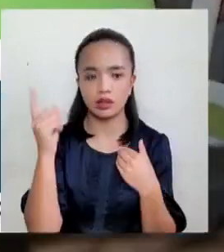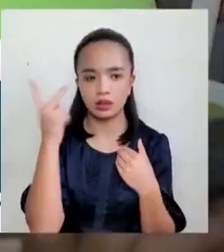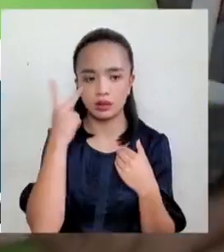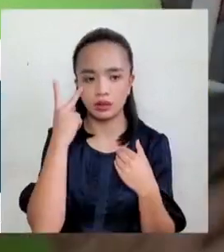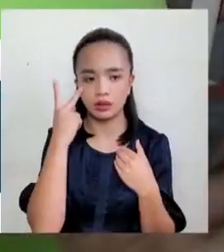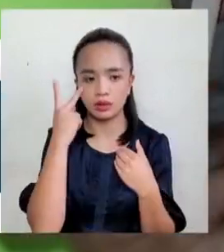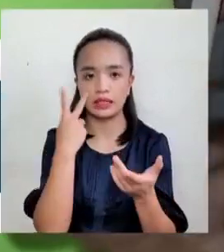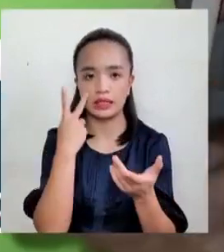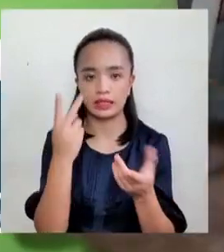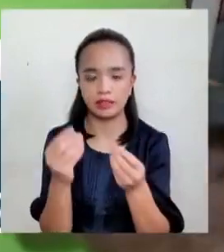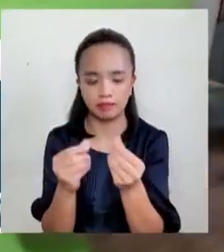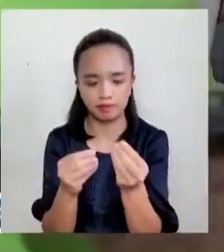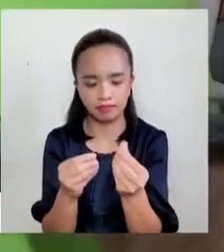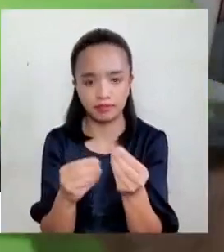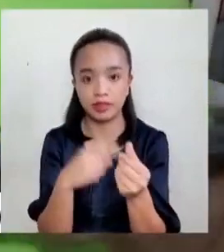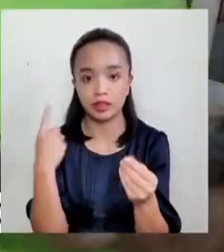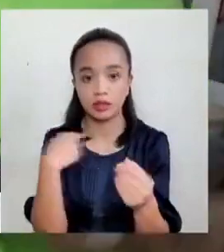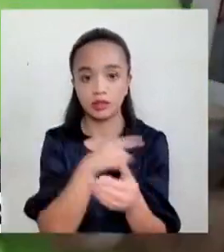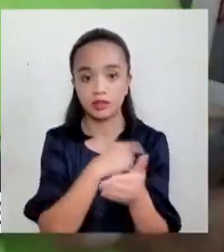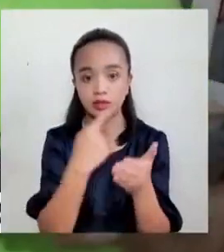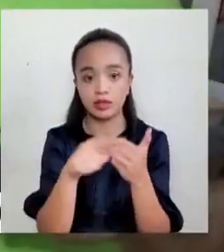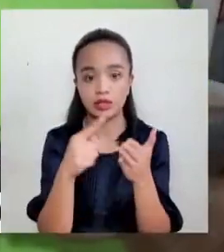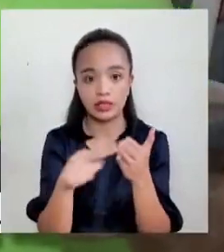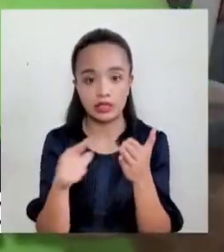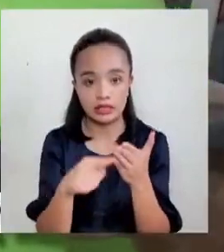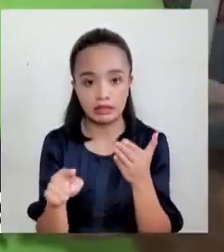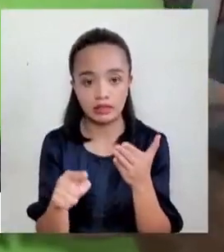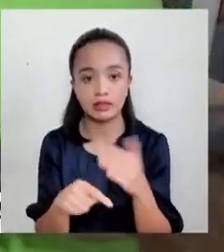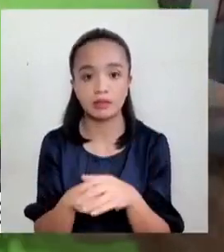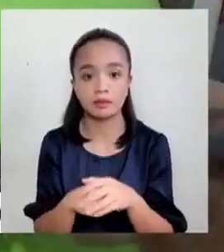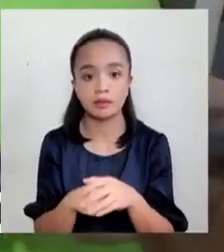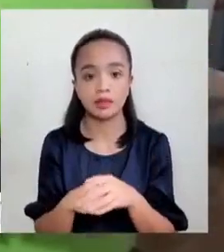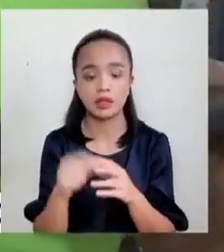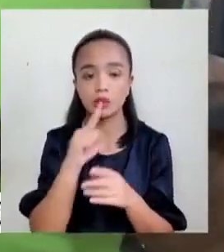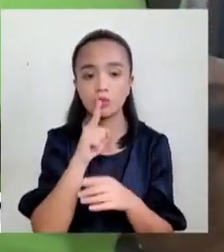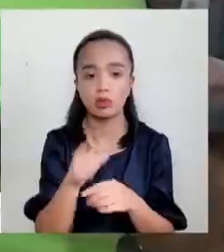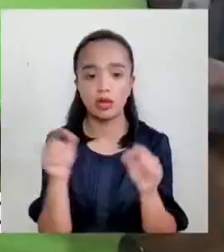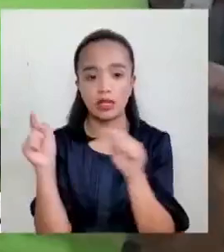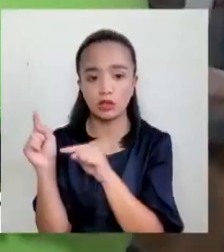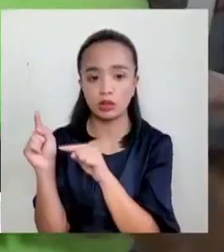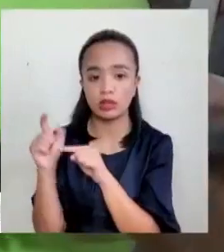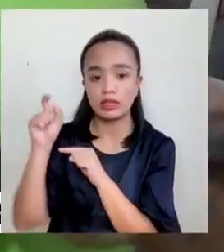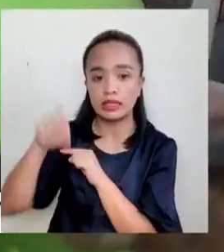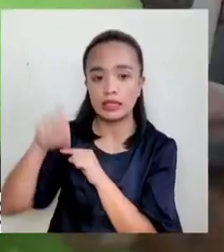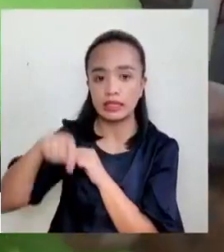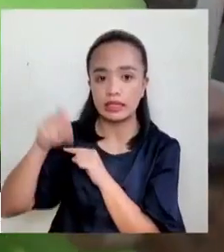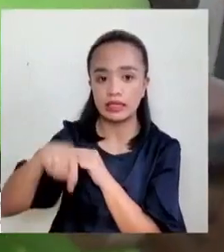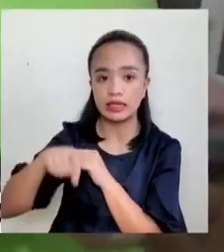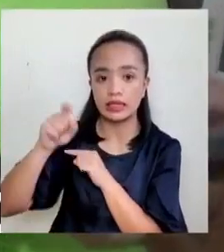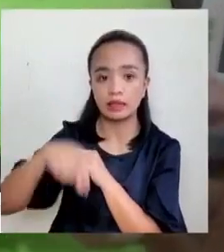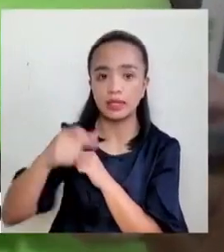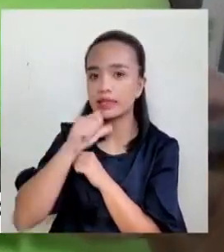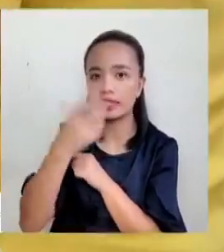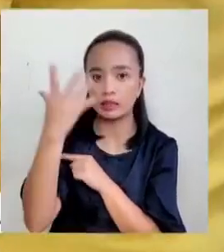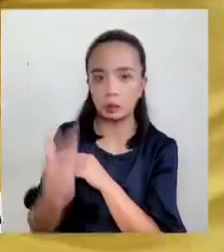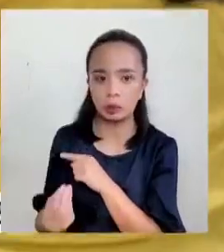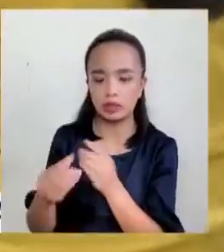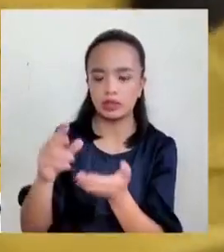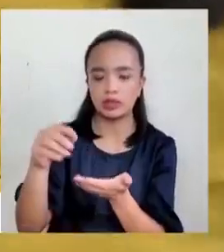chine-check namin, eto po. Apo, dito sir, yung kailangan hindi faded po yung print sa